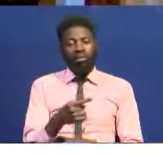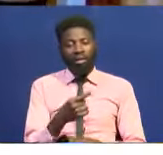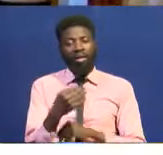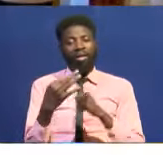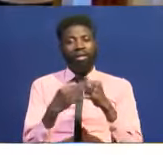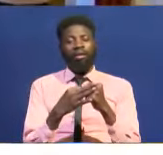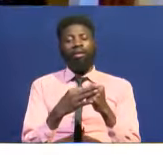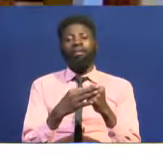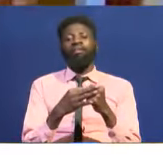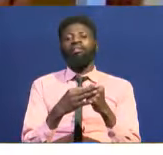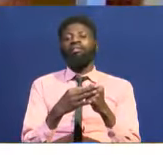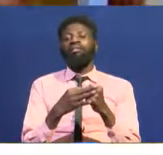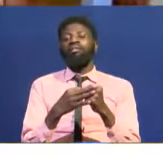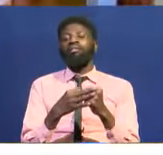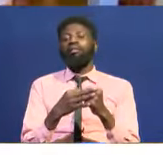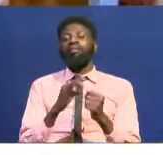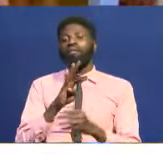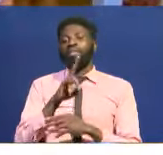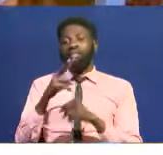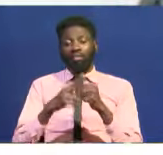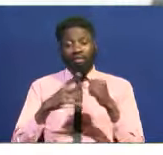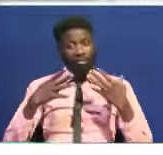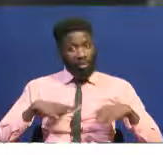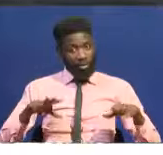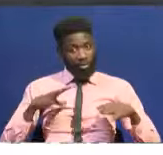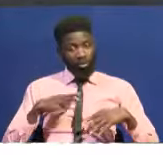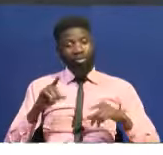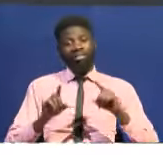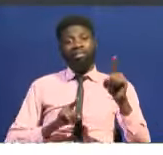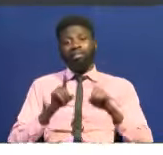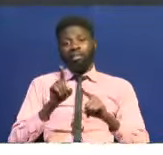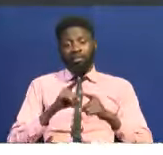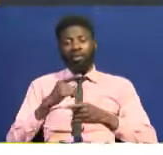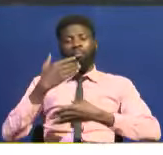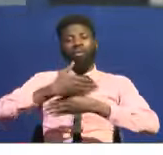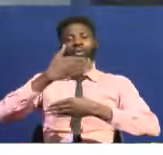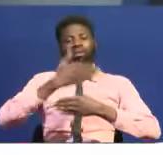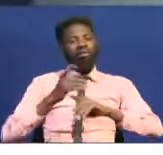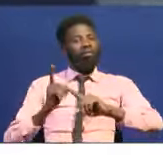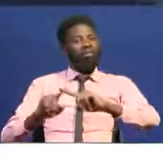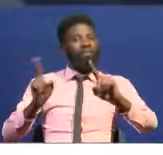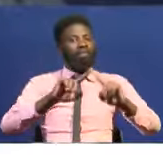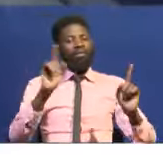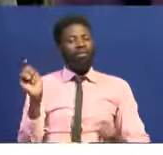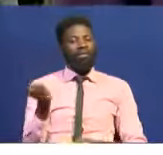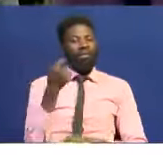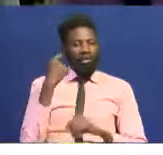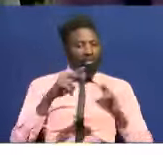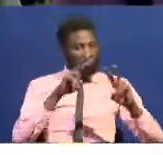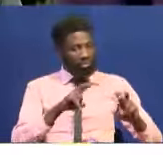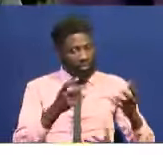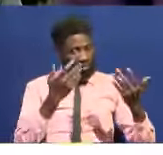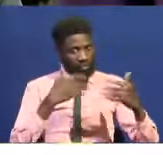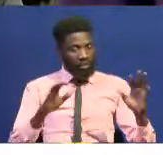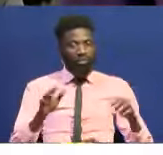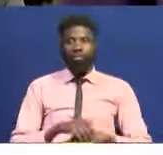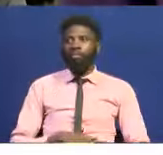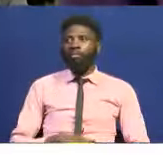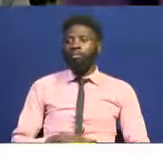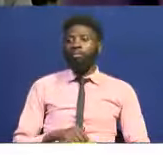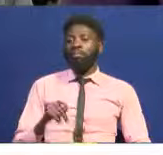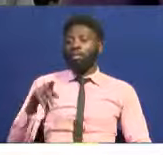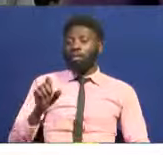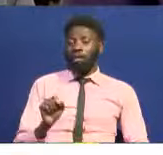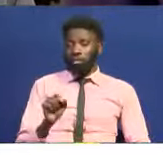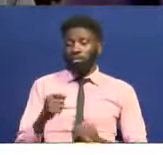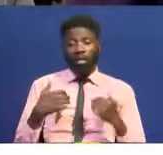582,847 travelers at 26 designated ports of entry across the country. Health Cabinet Secretary Deborah Baraza on